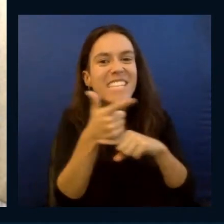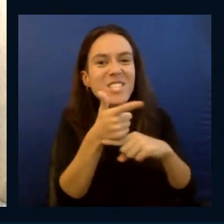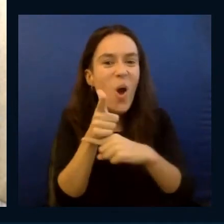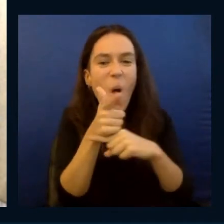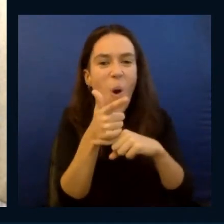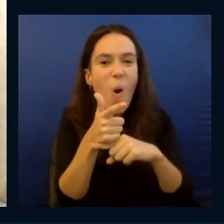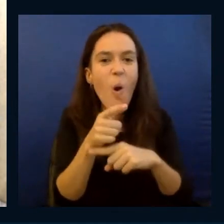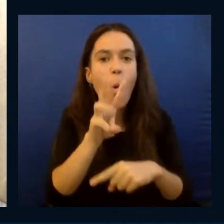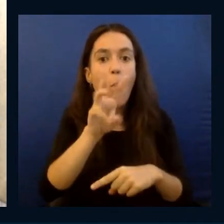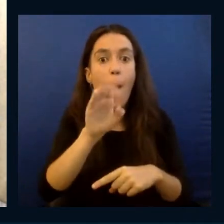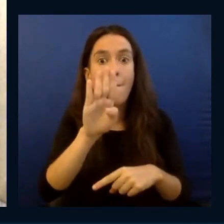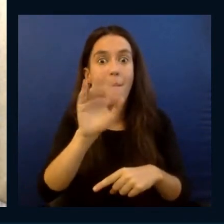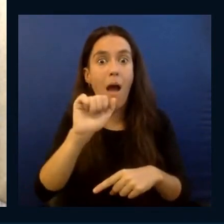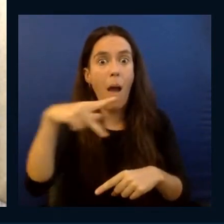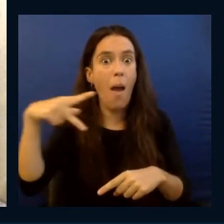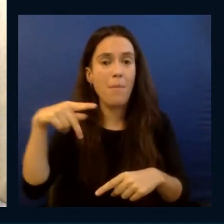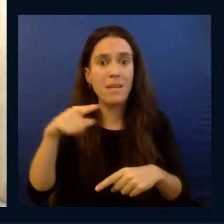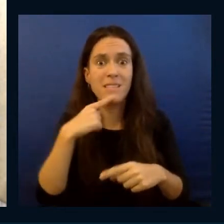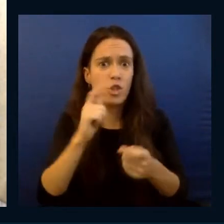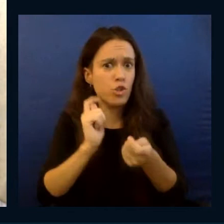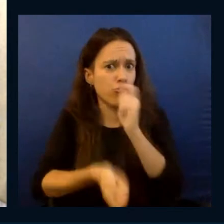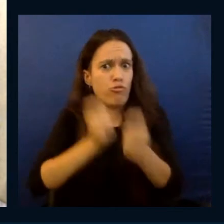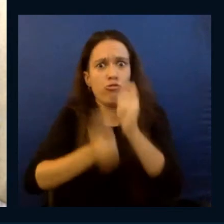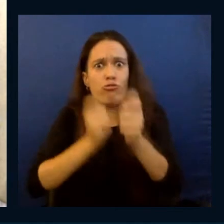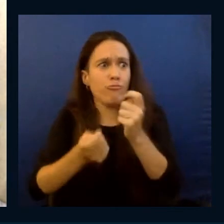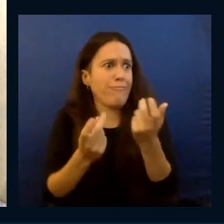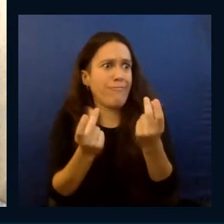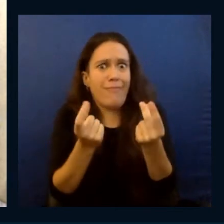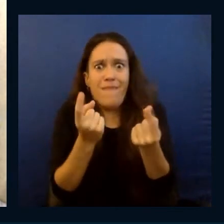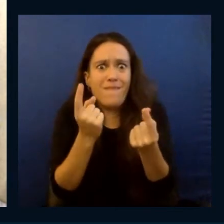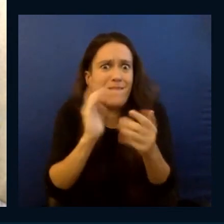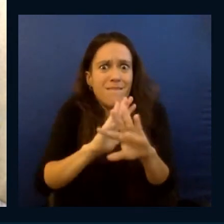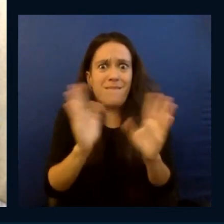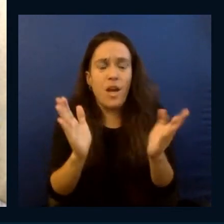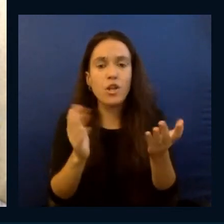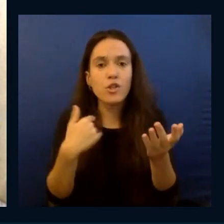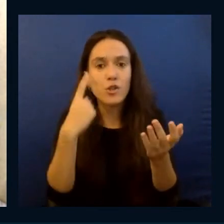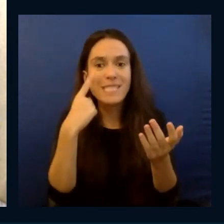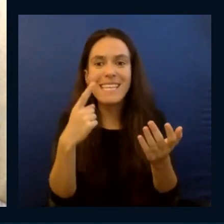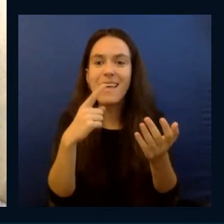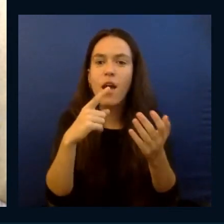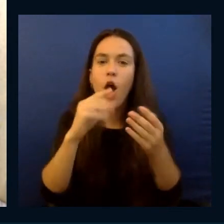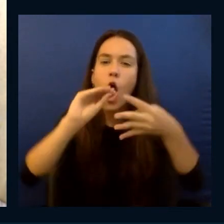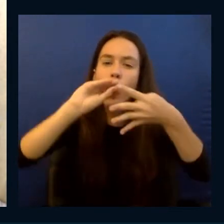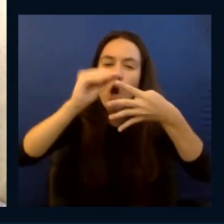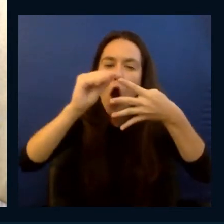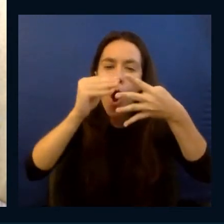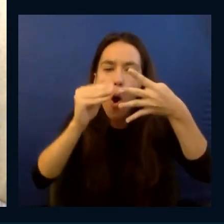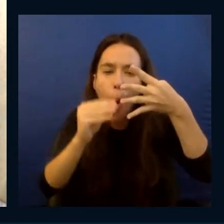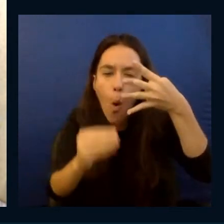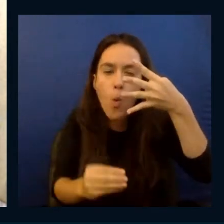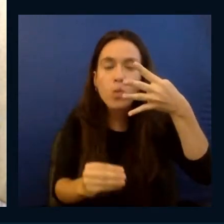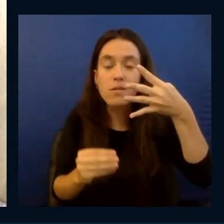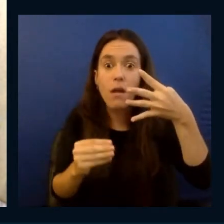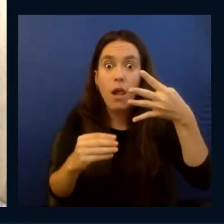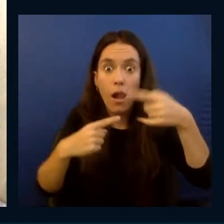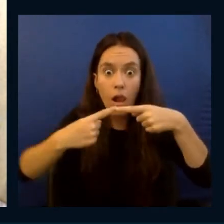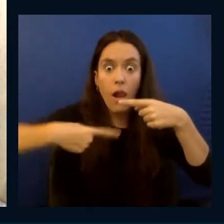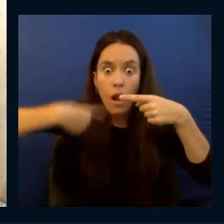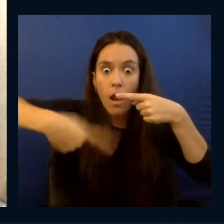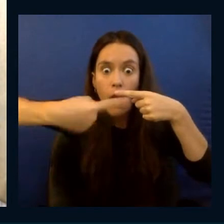app, but we've made changes so quickly to an environment. And when you have everything as infrastructure as code, it gets faster and faster each iteration.